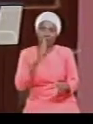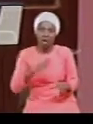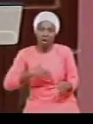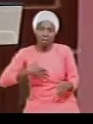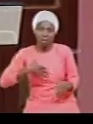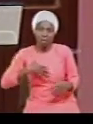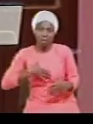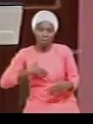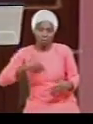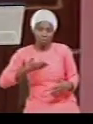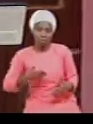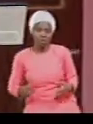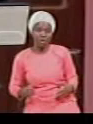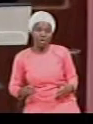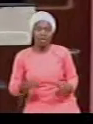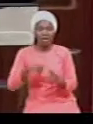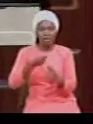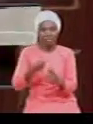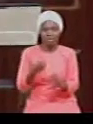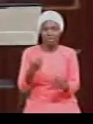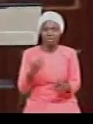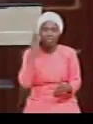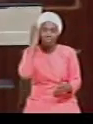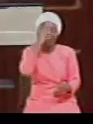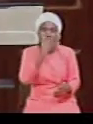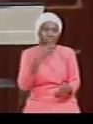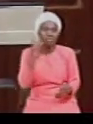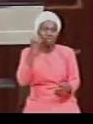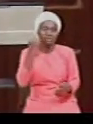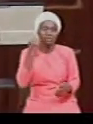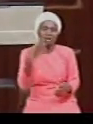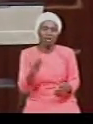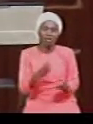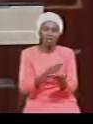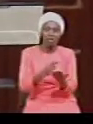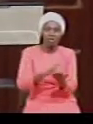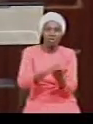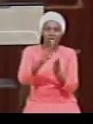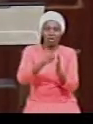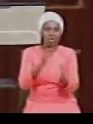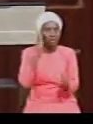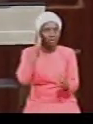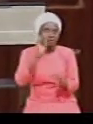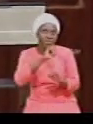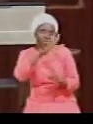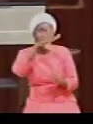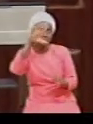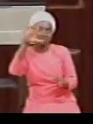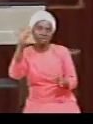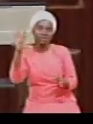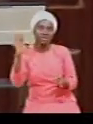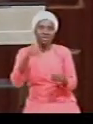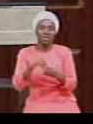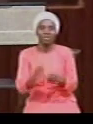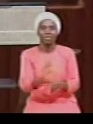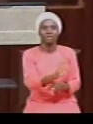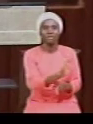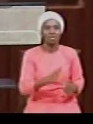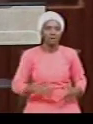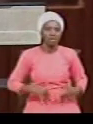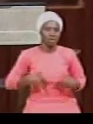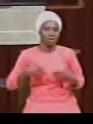willing, then the beauties of holiness will shine forth in their